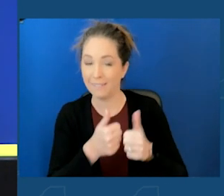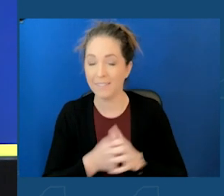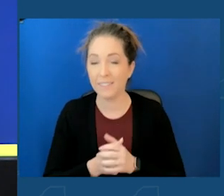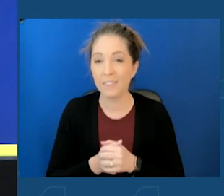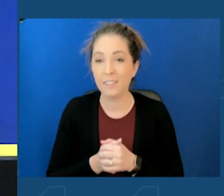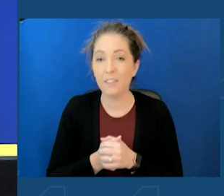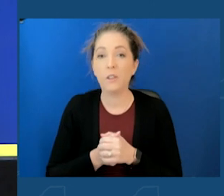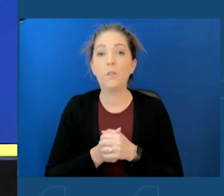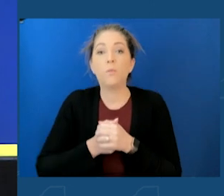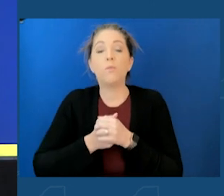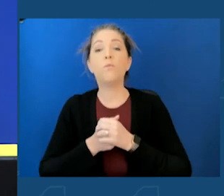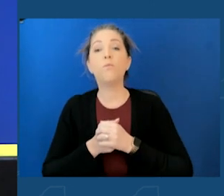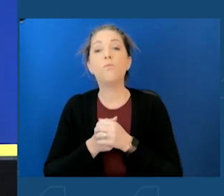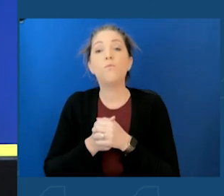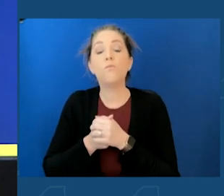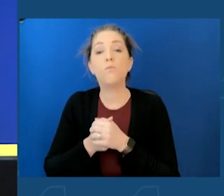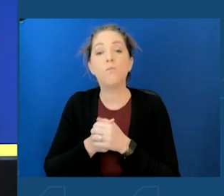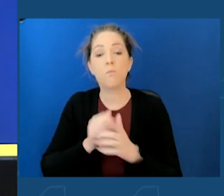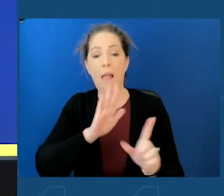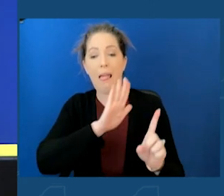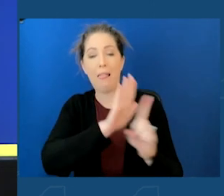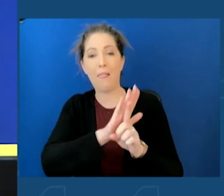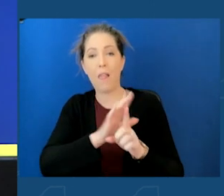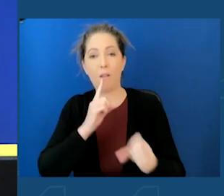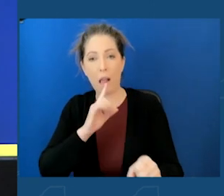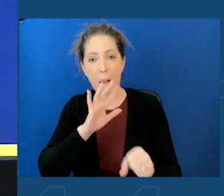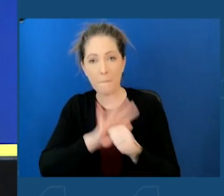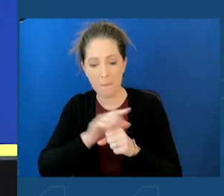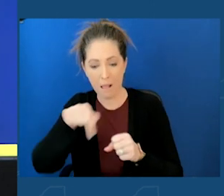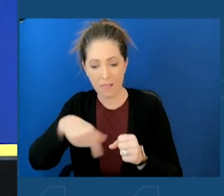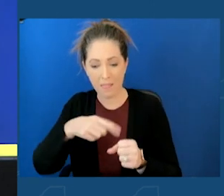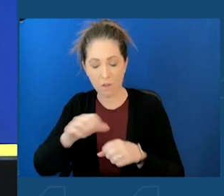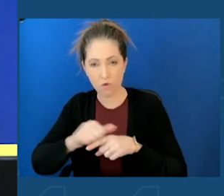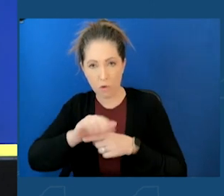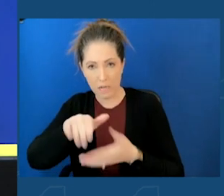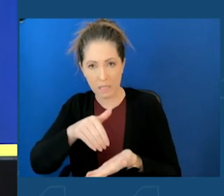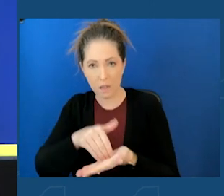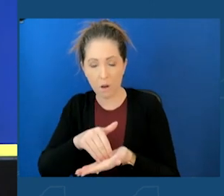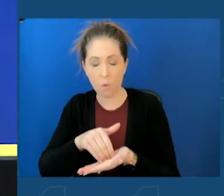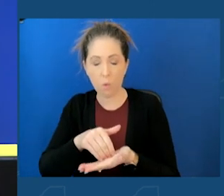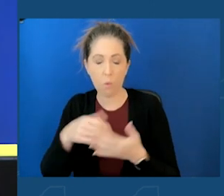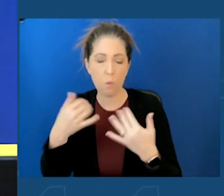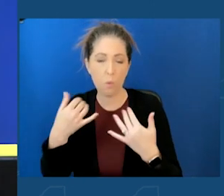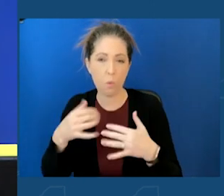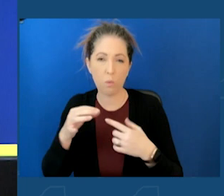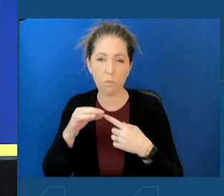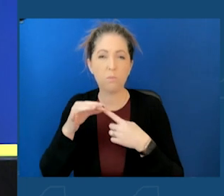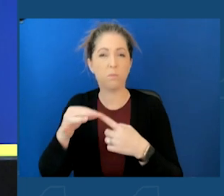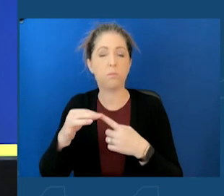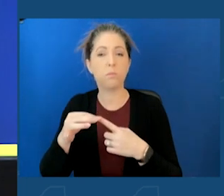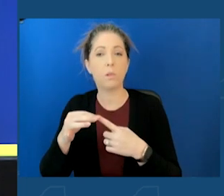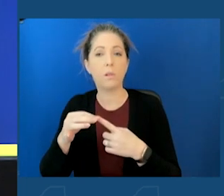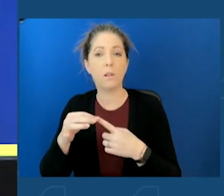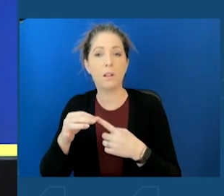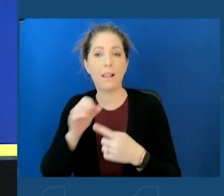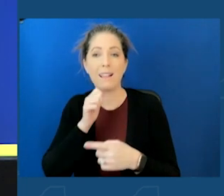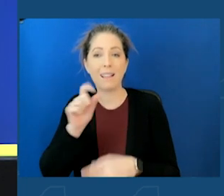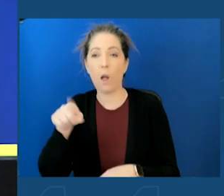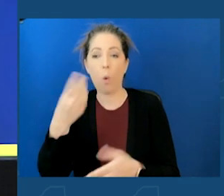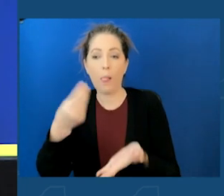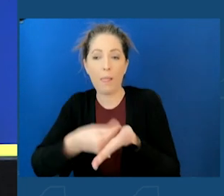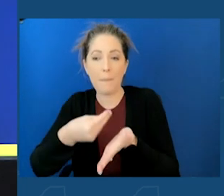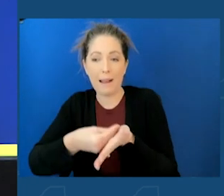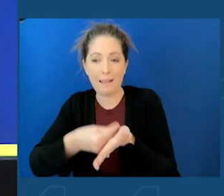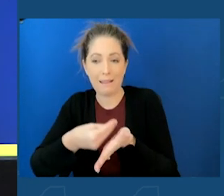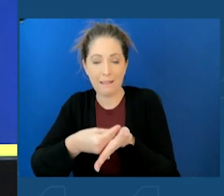You know, their commitment to this training center has been special, but it's not just the money. It's the kind of